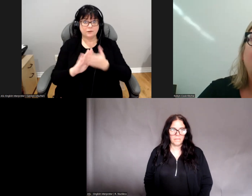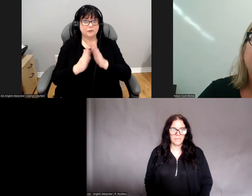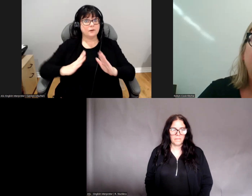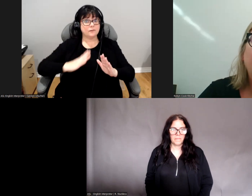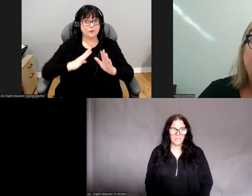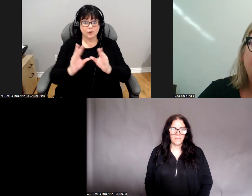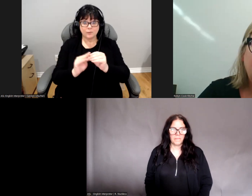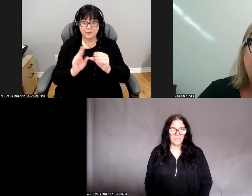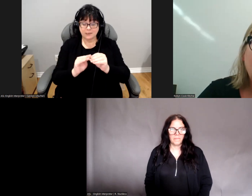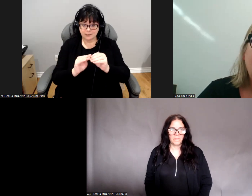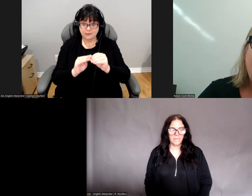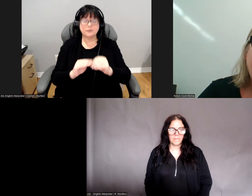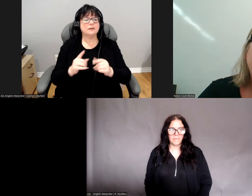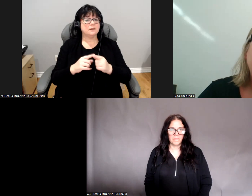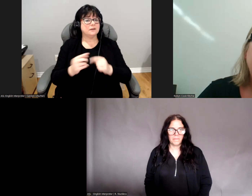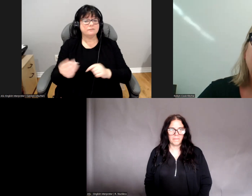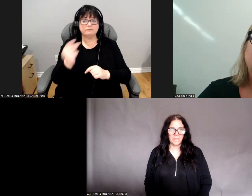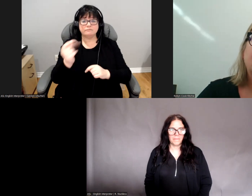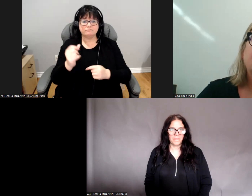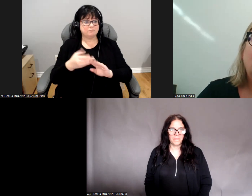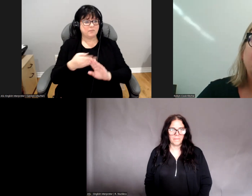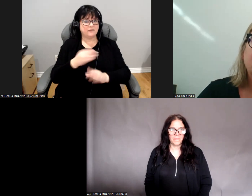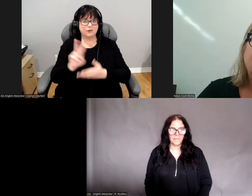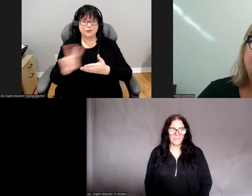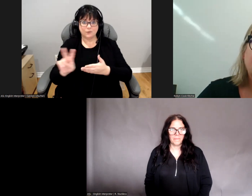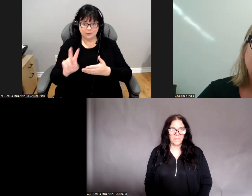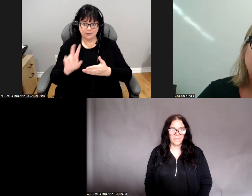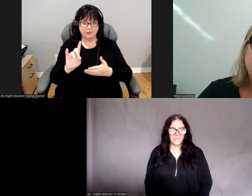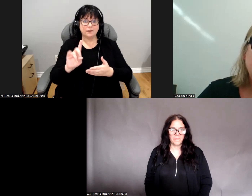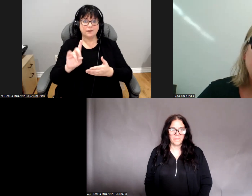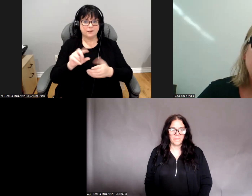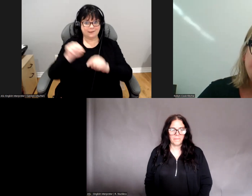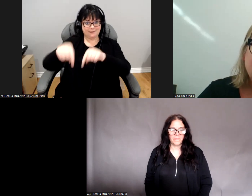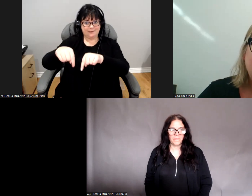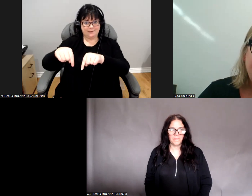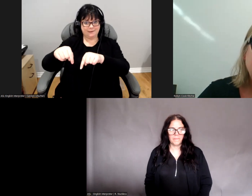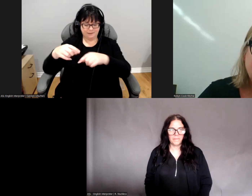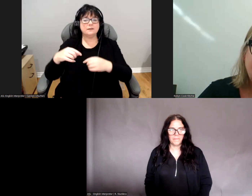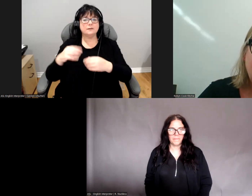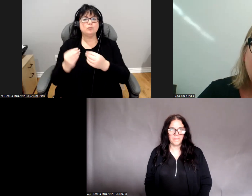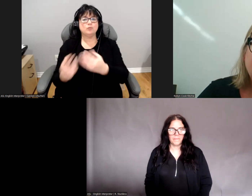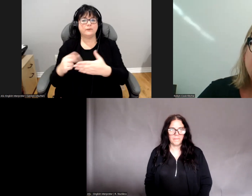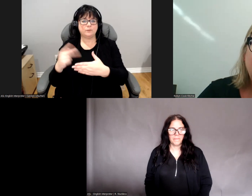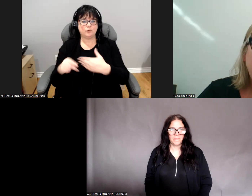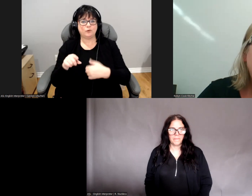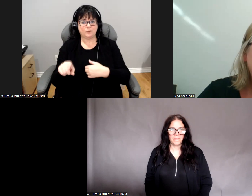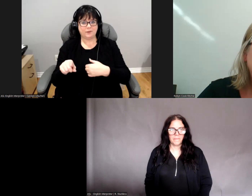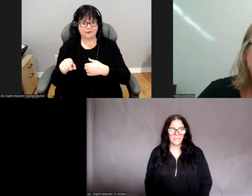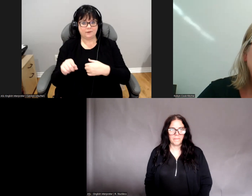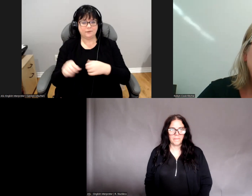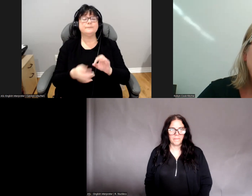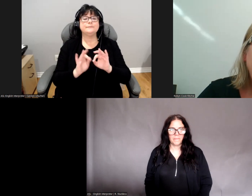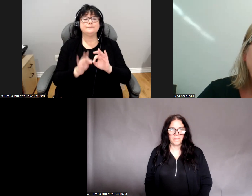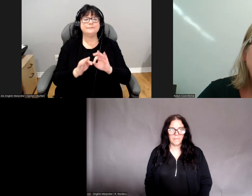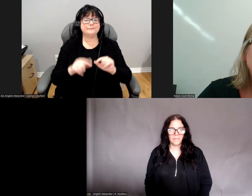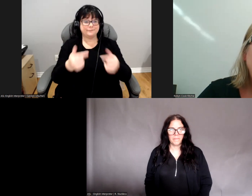were offering programming at that on-site in the transitional housing site. So